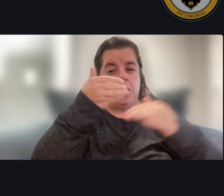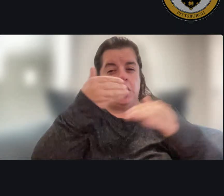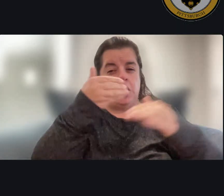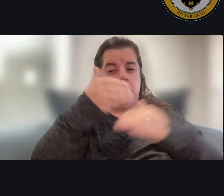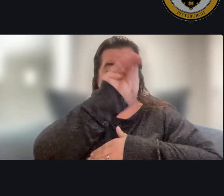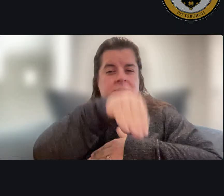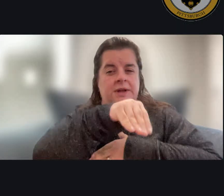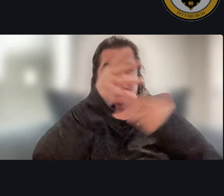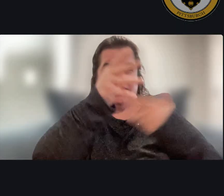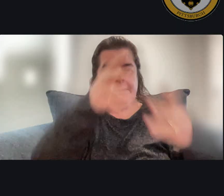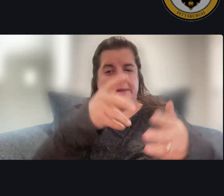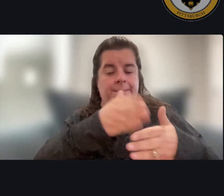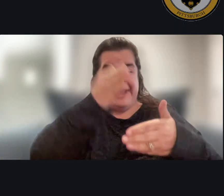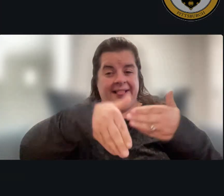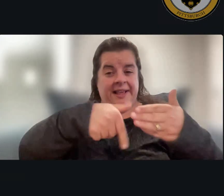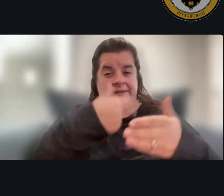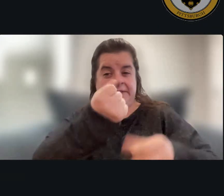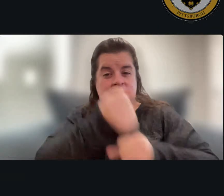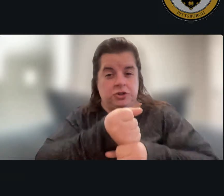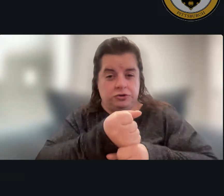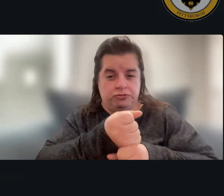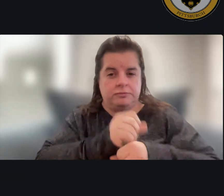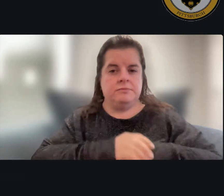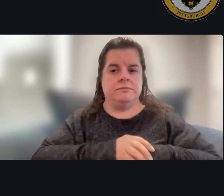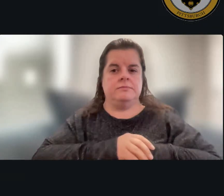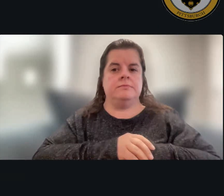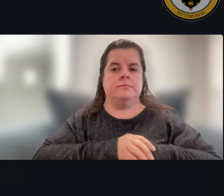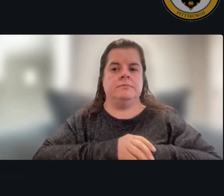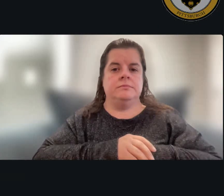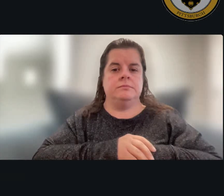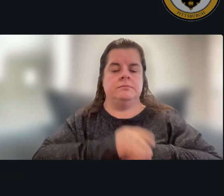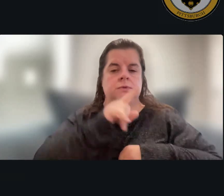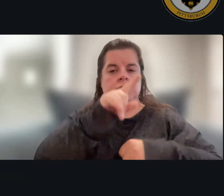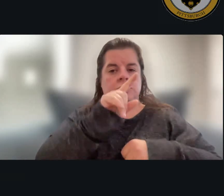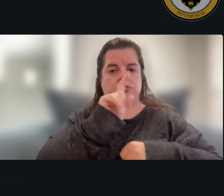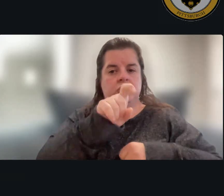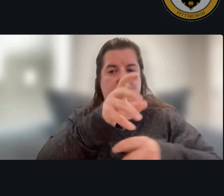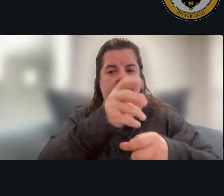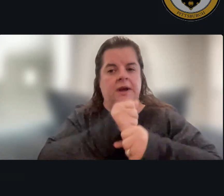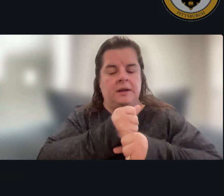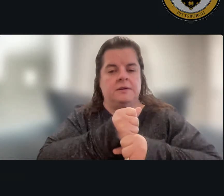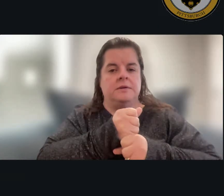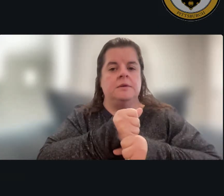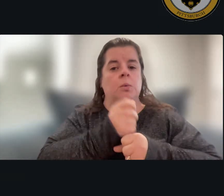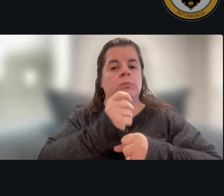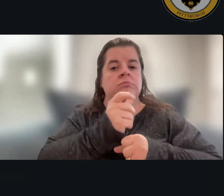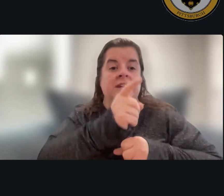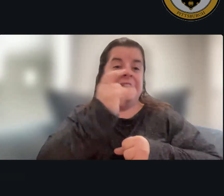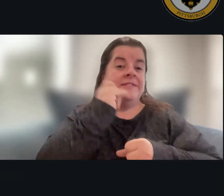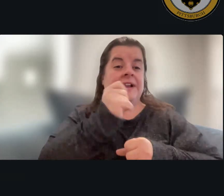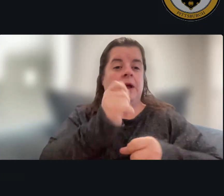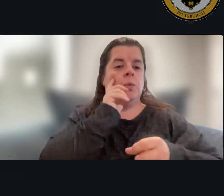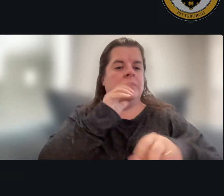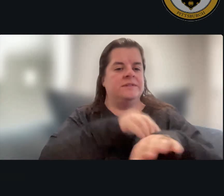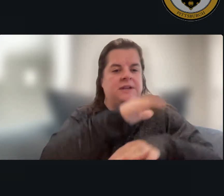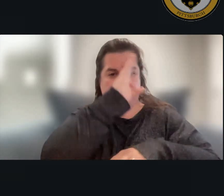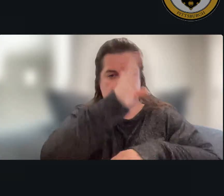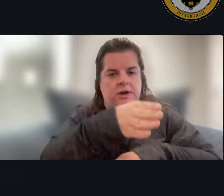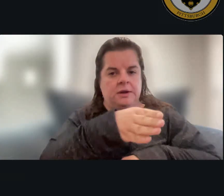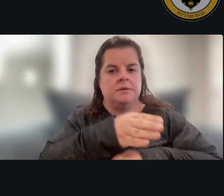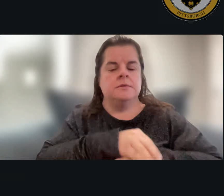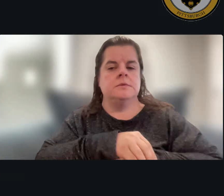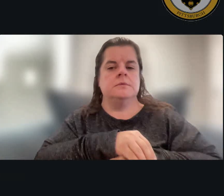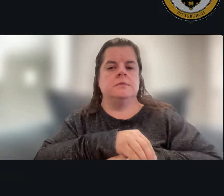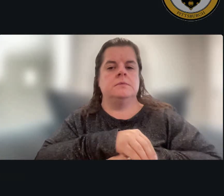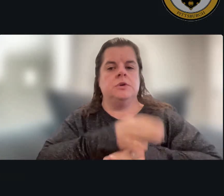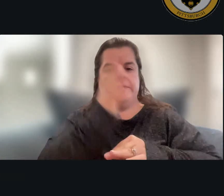75% complete, by the end of this year. And you all should have received, and if you didn't, I will make sure that Anne-Marie sends that to you directly, our